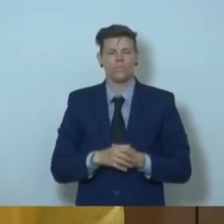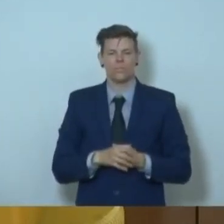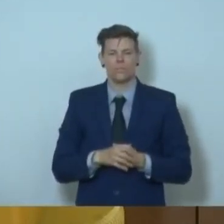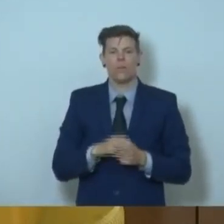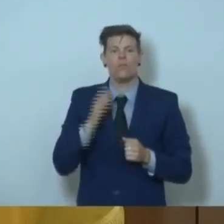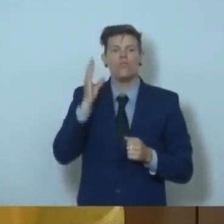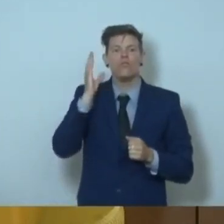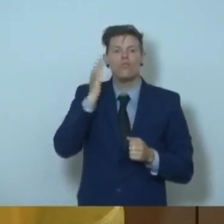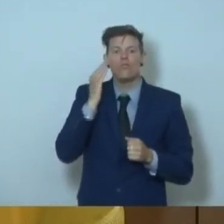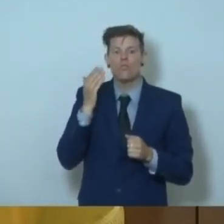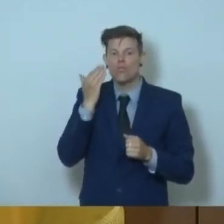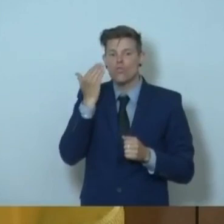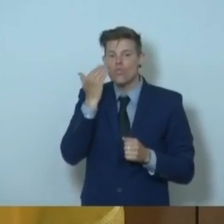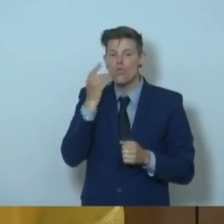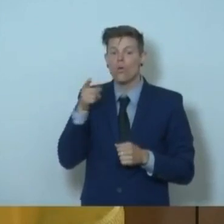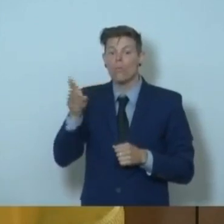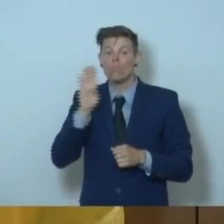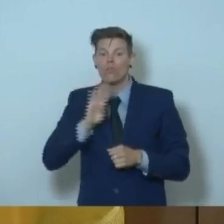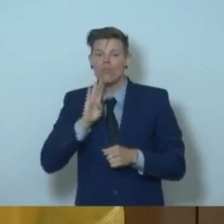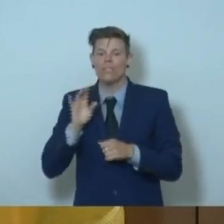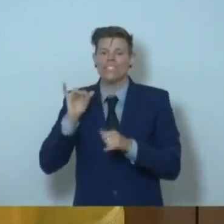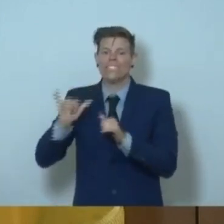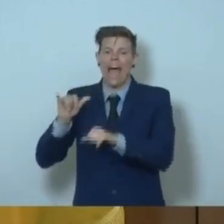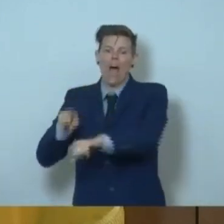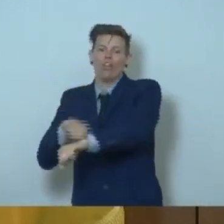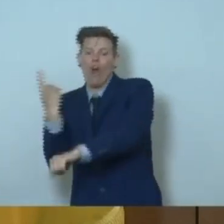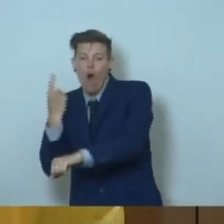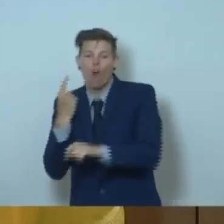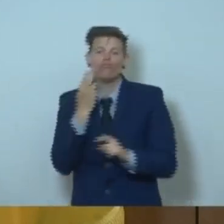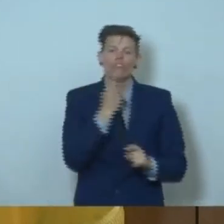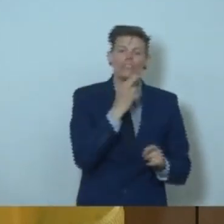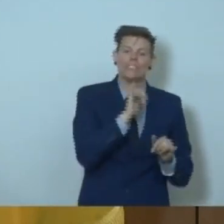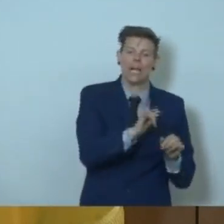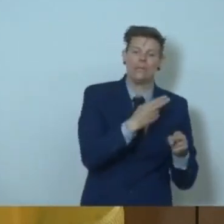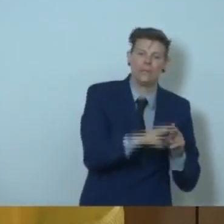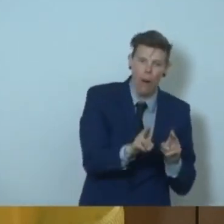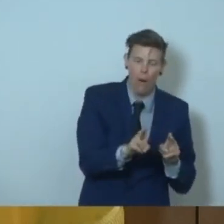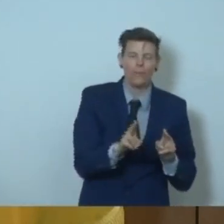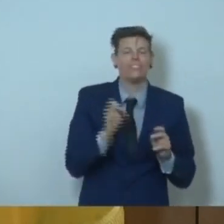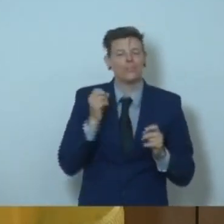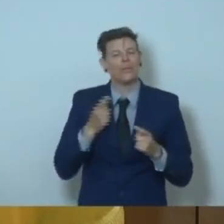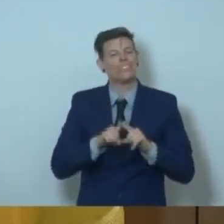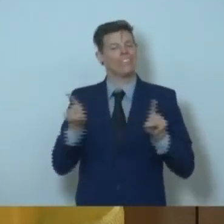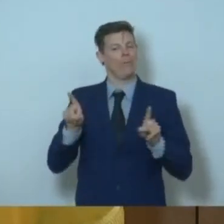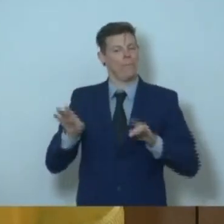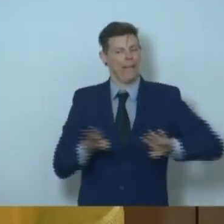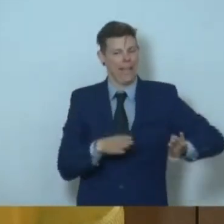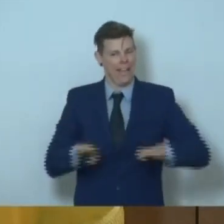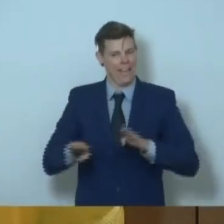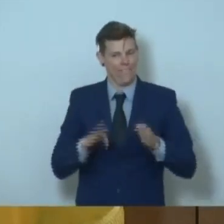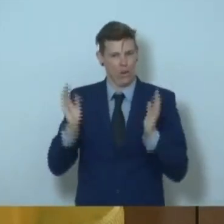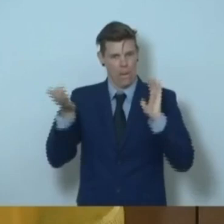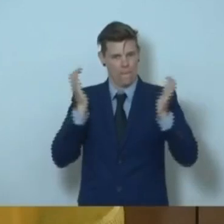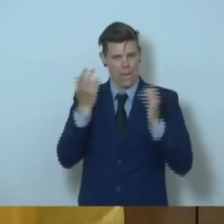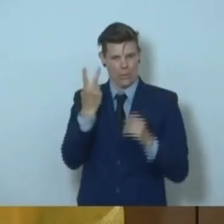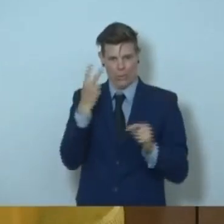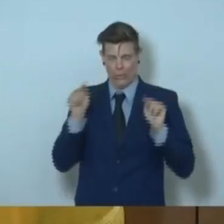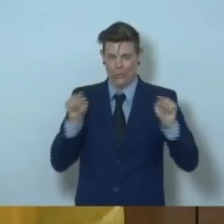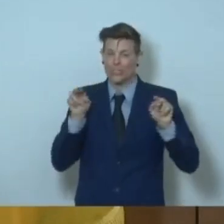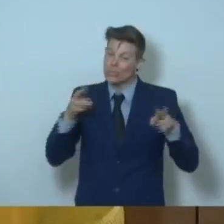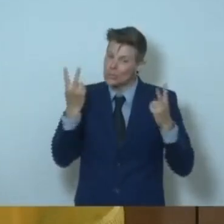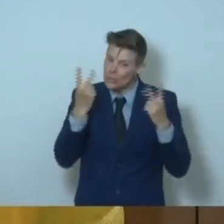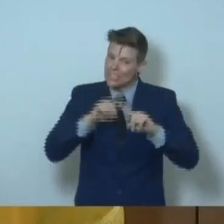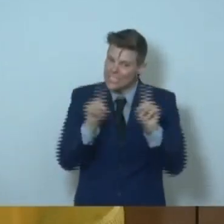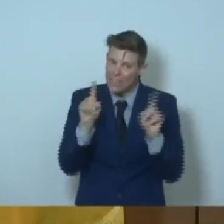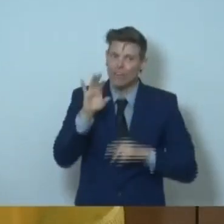human behaviors that will be engaged so that we're managing the risk. So bars. All right, well,